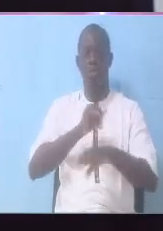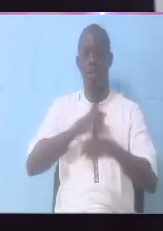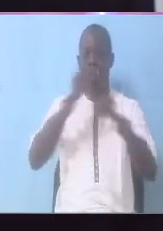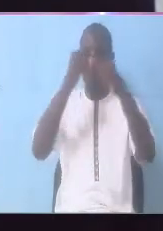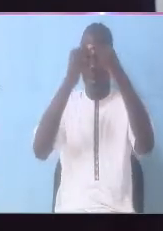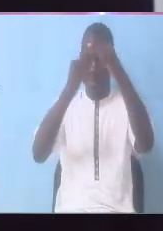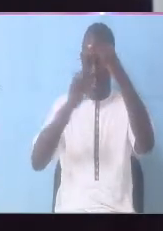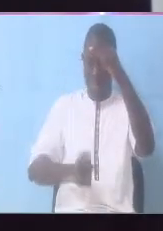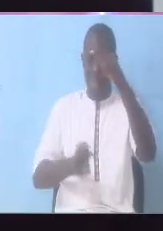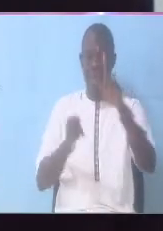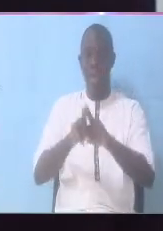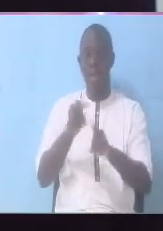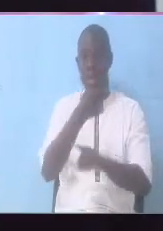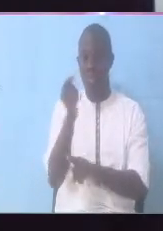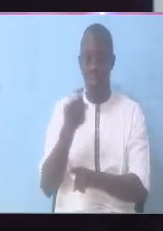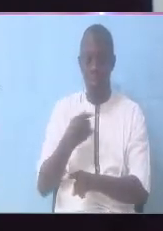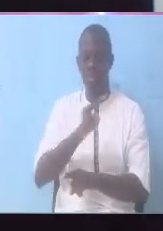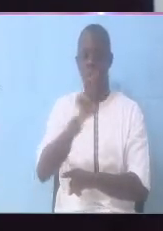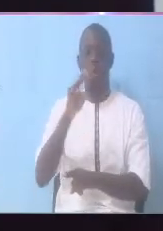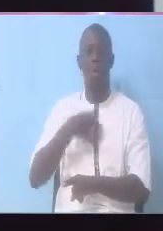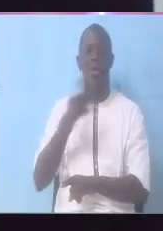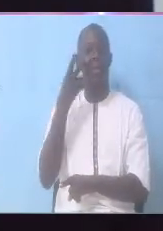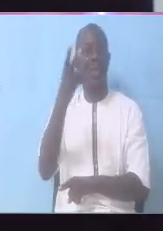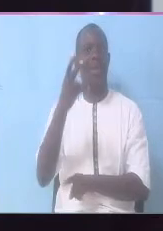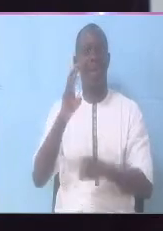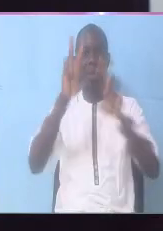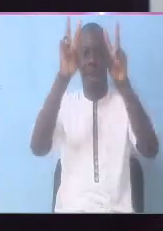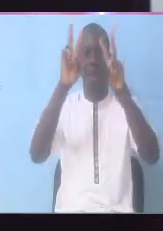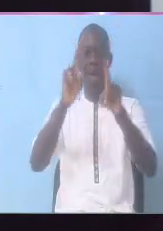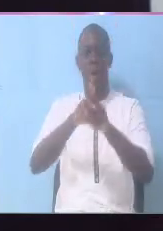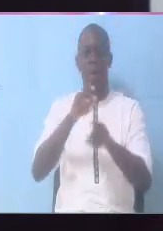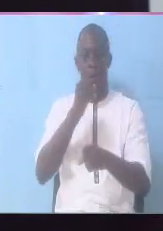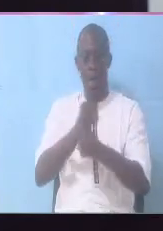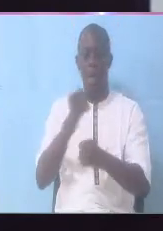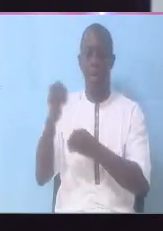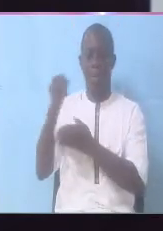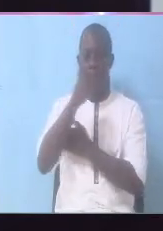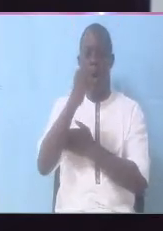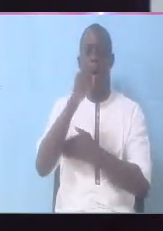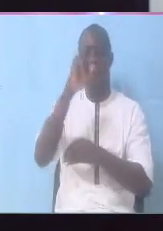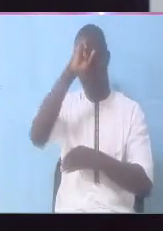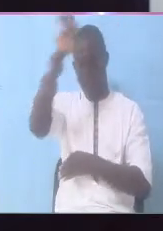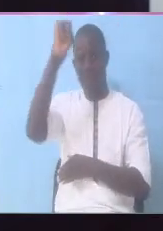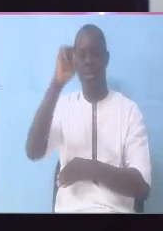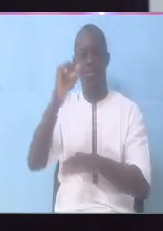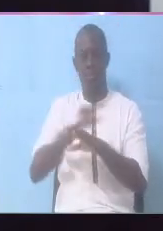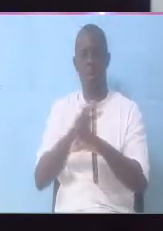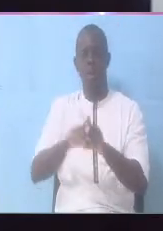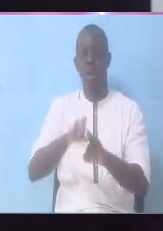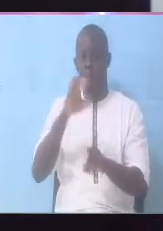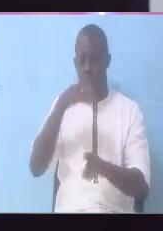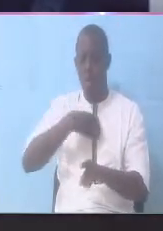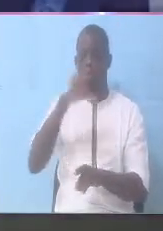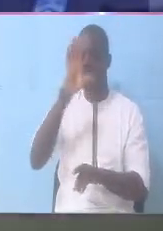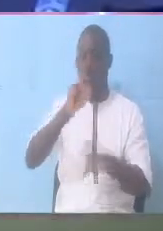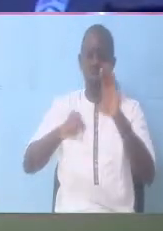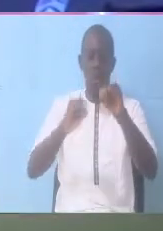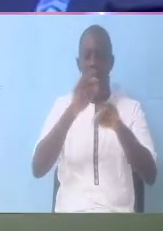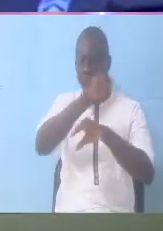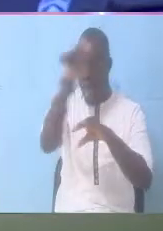down. They don't want to see him in power. So we have to make sure he do everything possible to protect himself against them. Yes. By seeing them